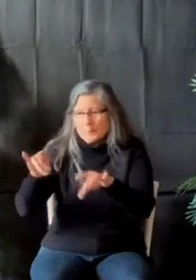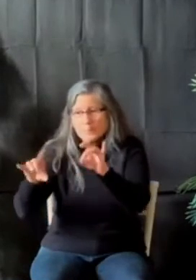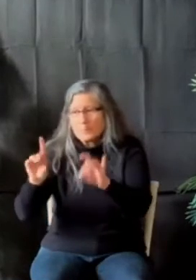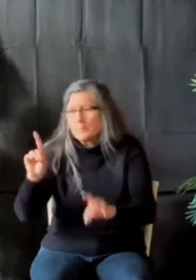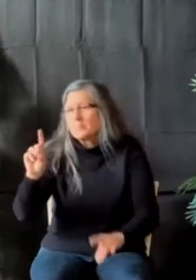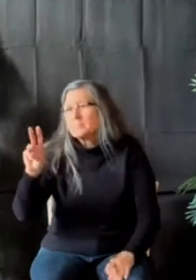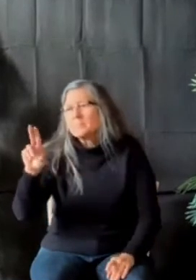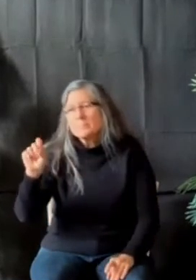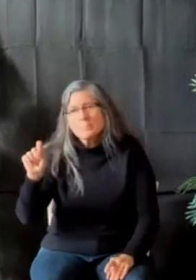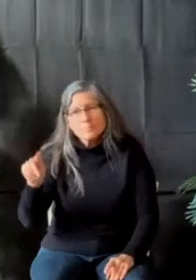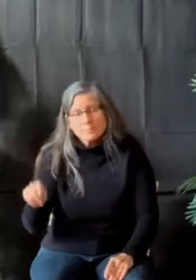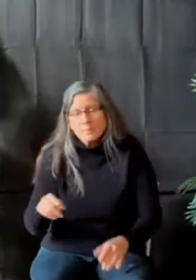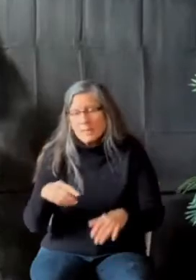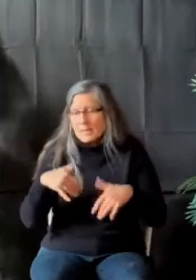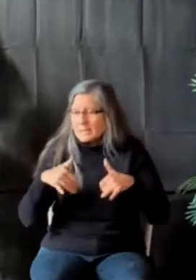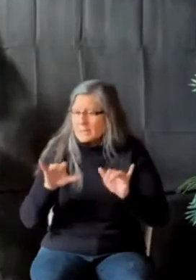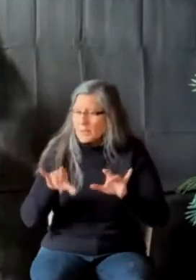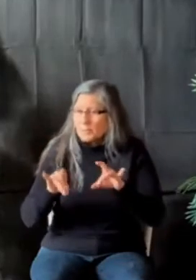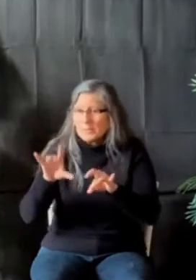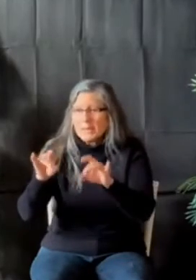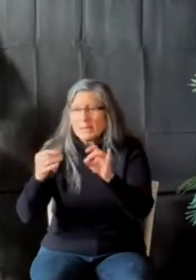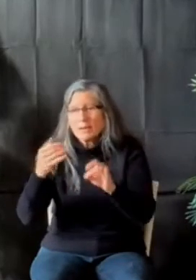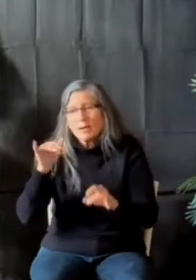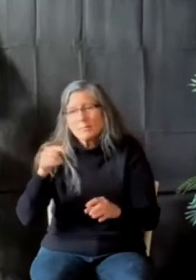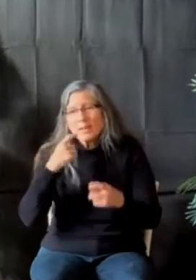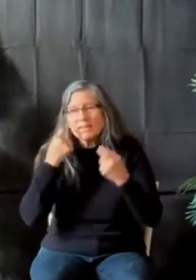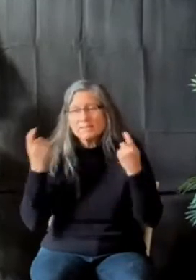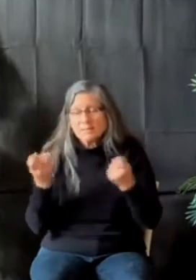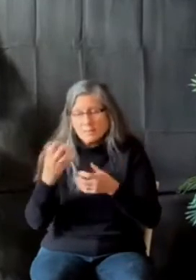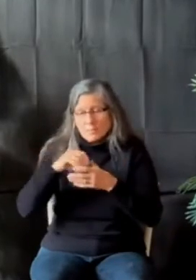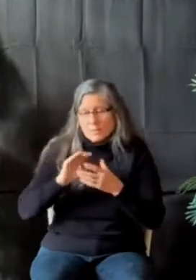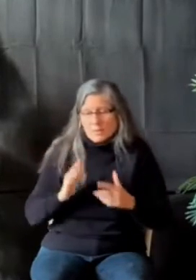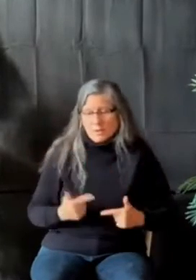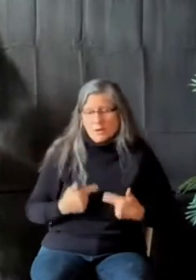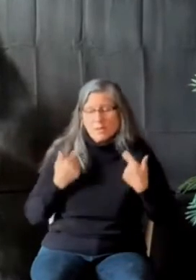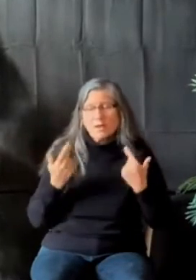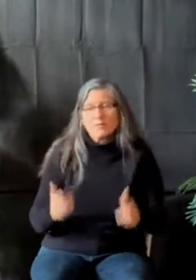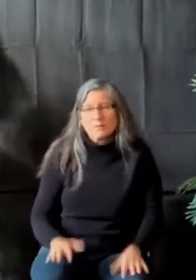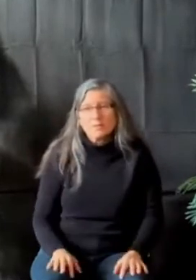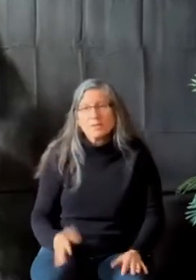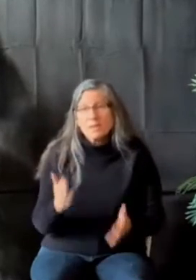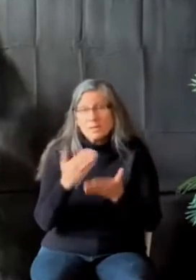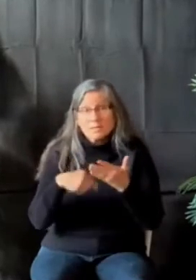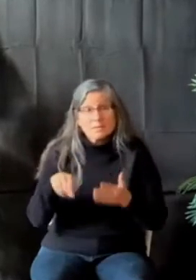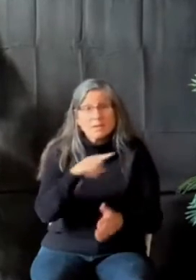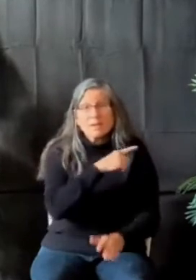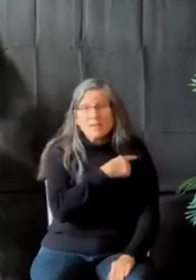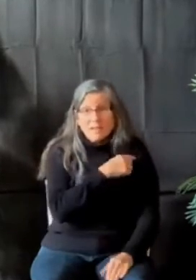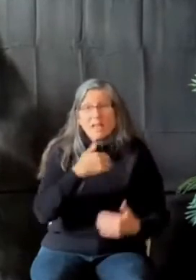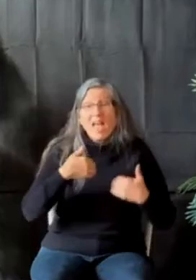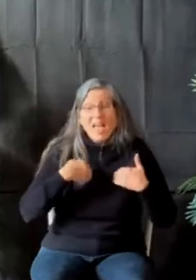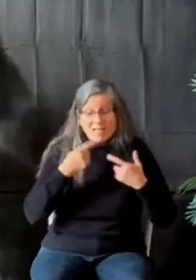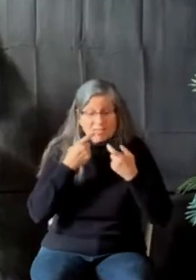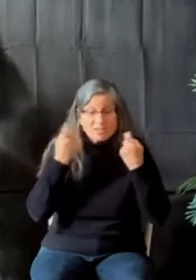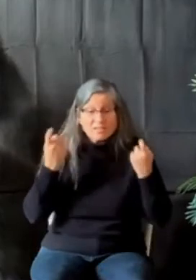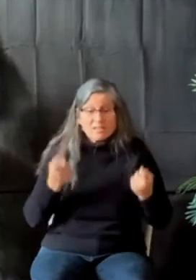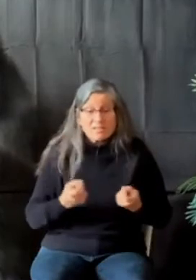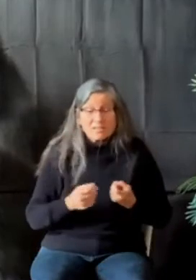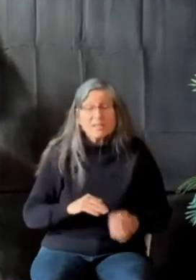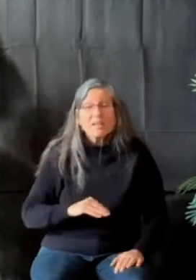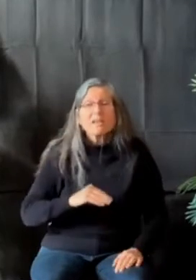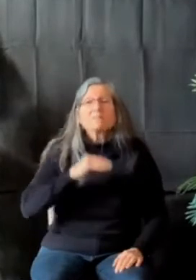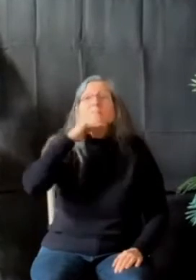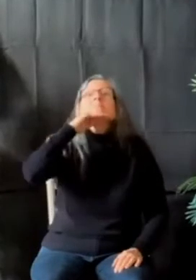dust. We still pick up that sin in our lives. Some of us have got sin all the way up to